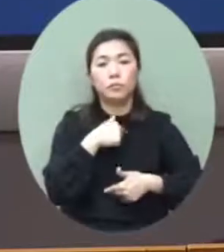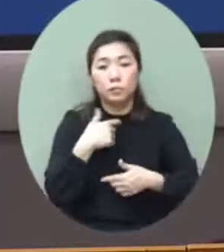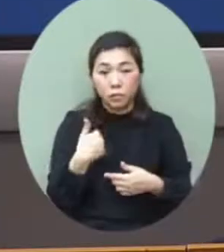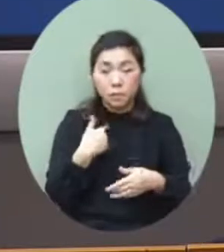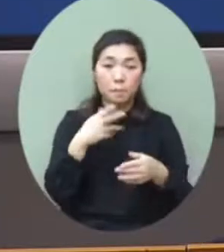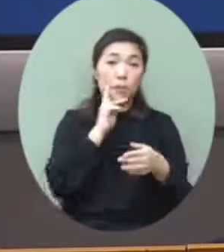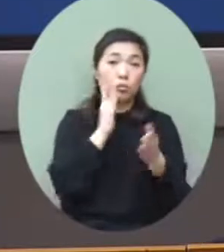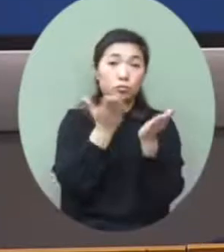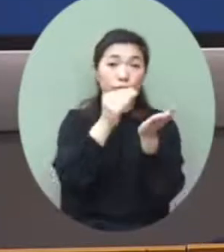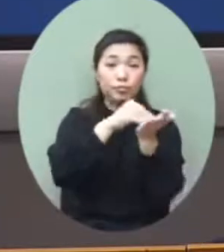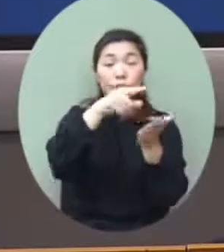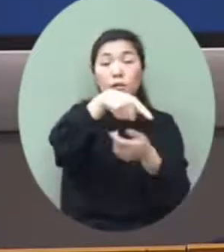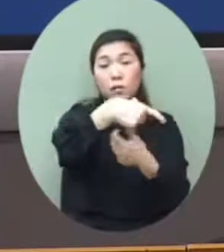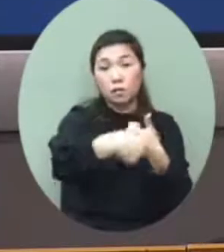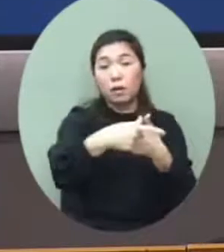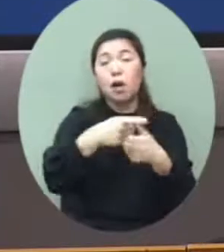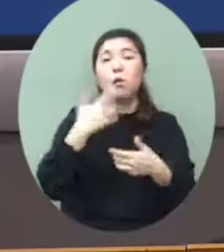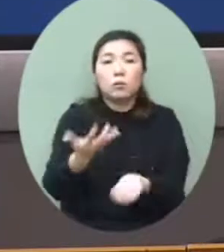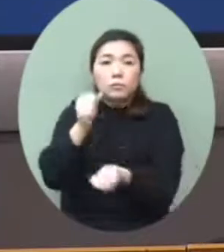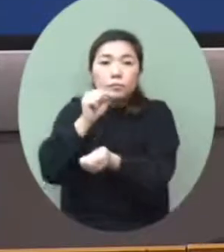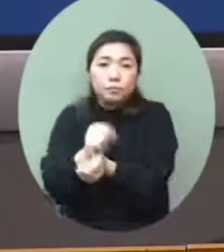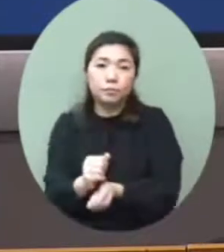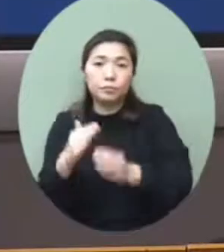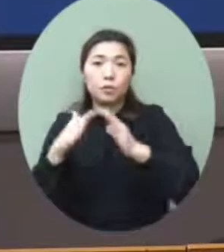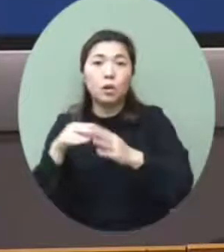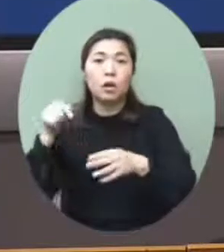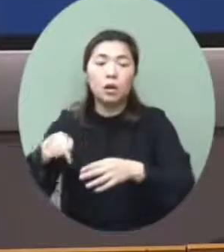we are planning for